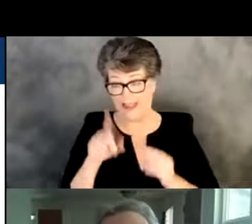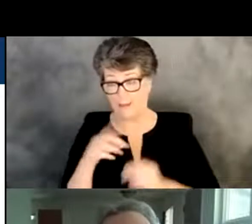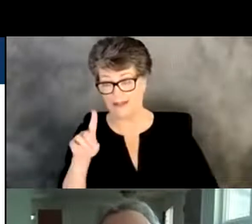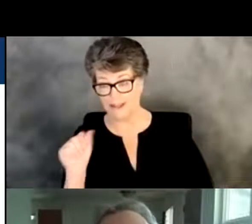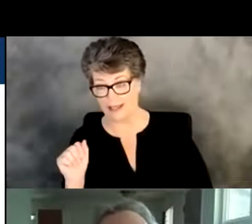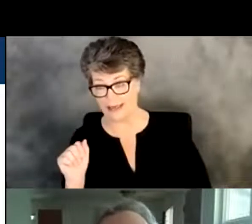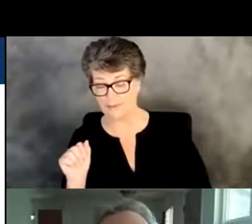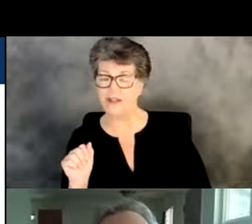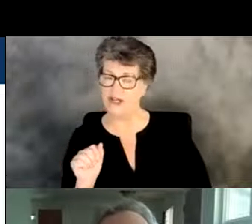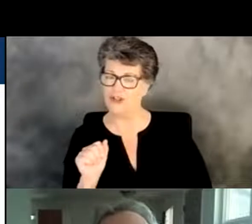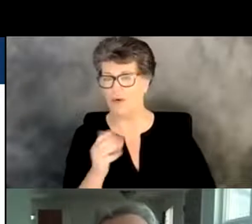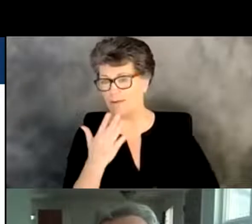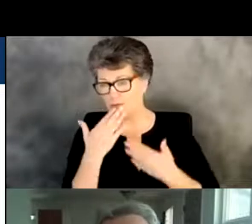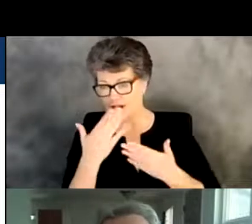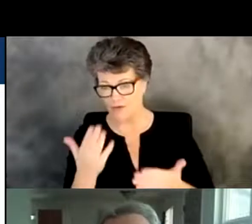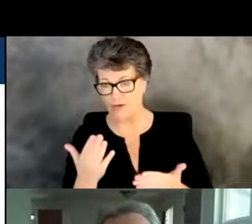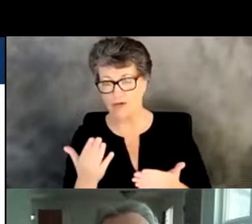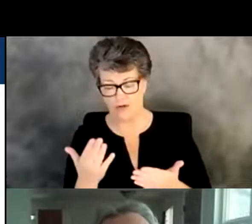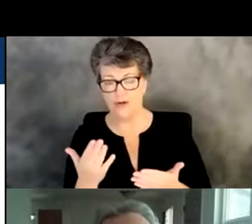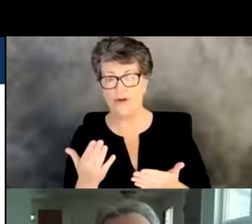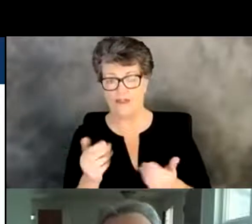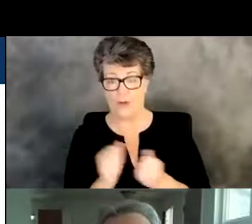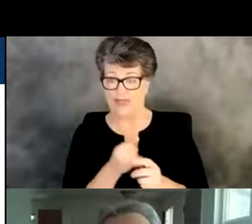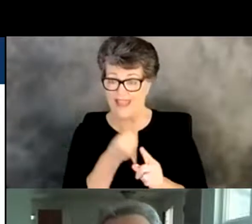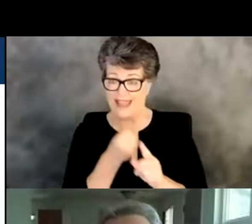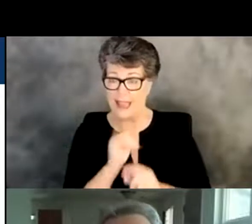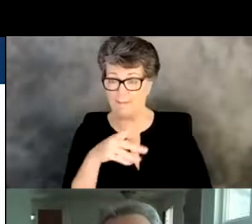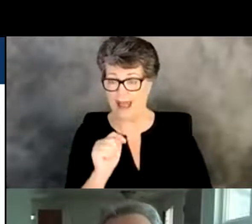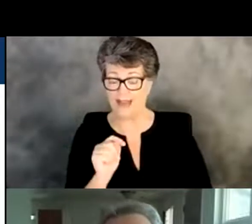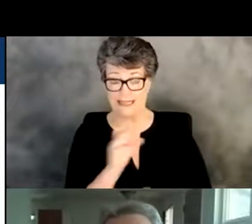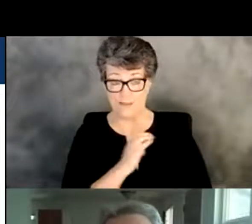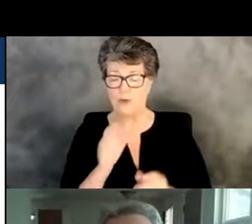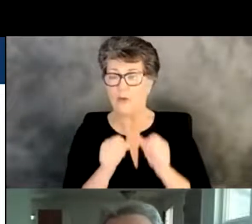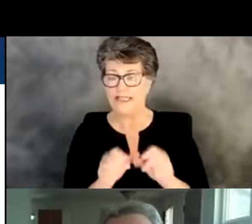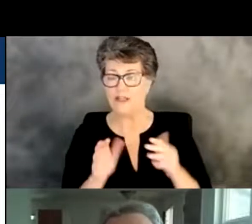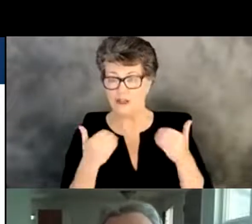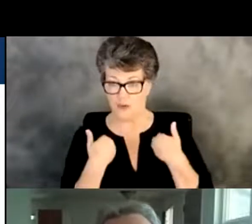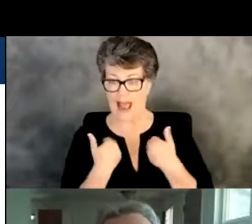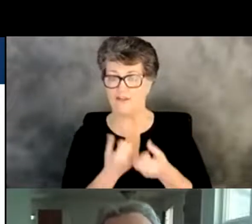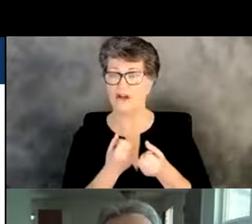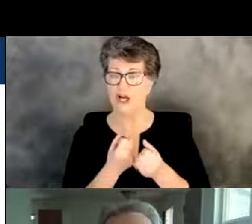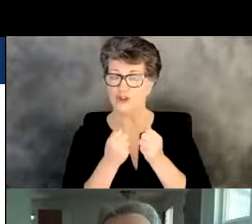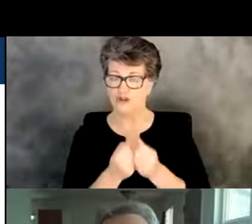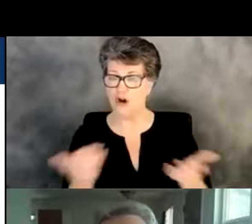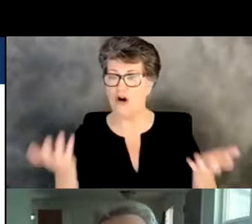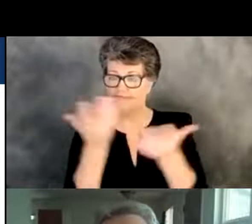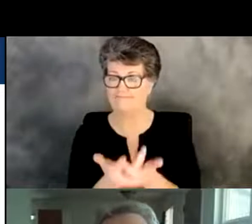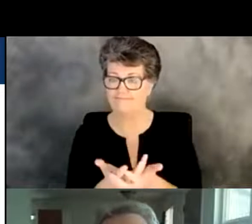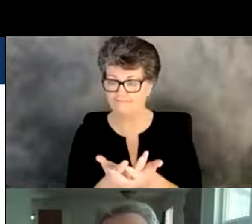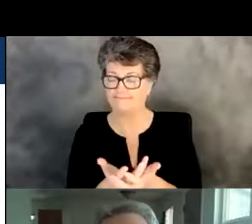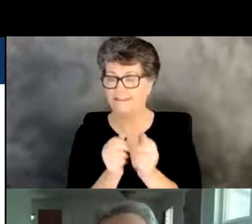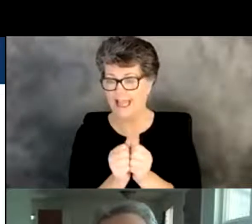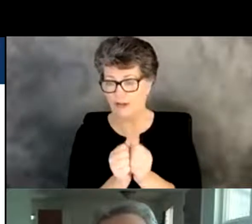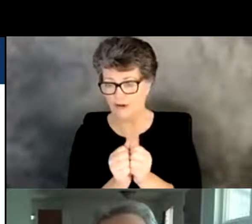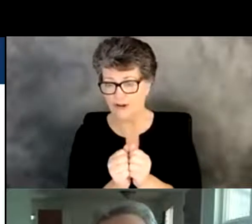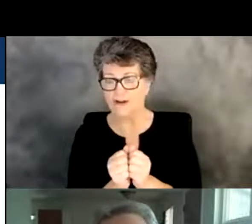I'm grateful that with the Impact Committee, we're going to continue to have a strong theme around that. I appreciate Fig